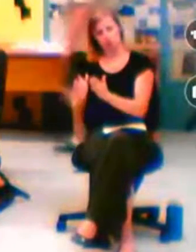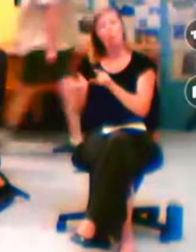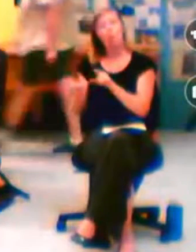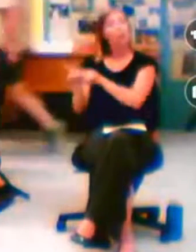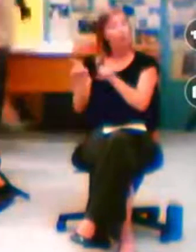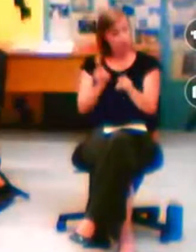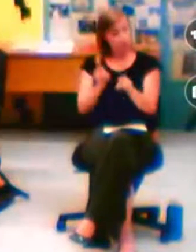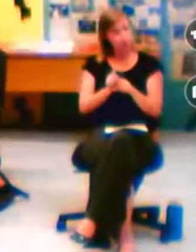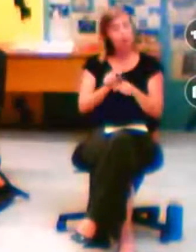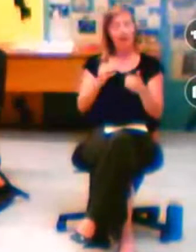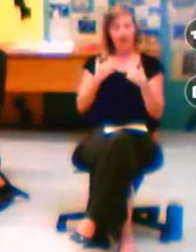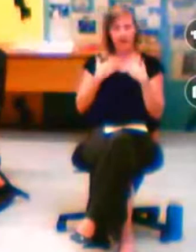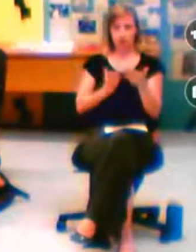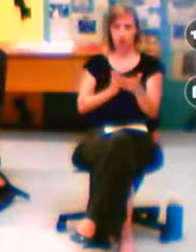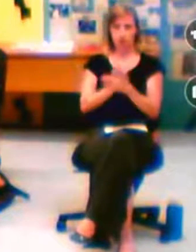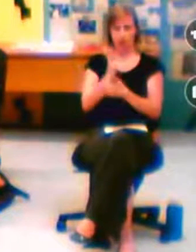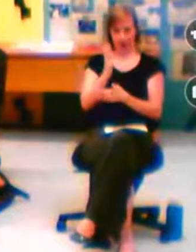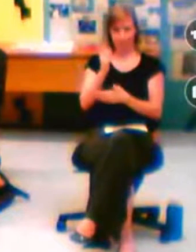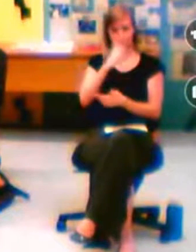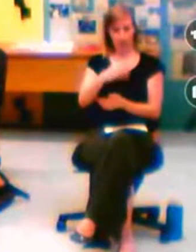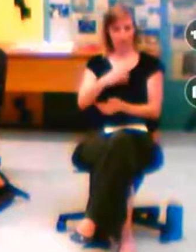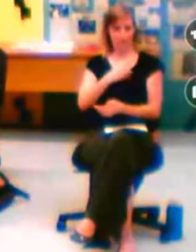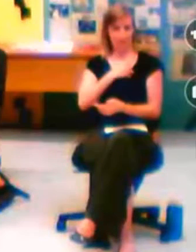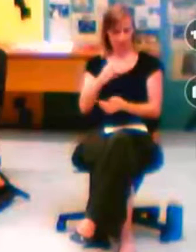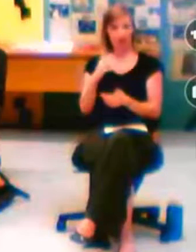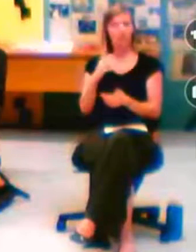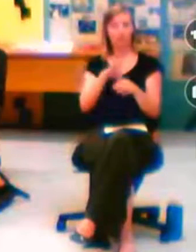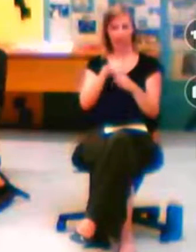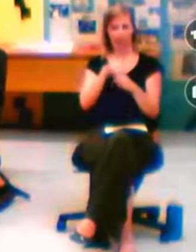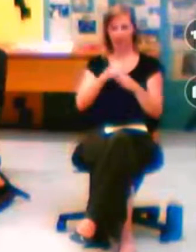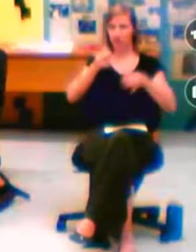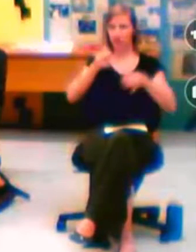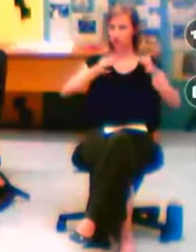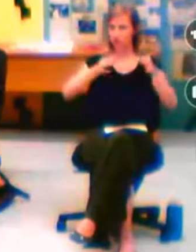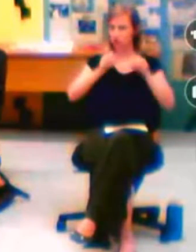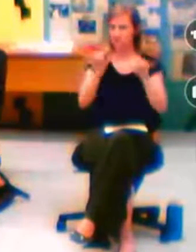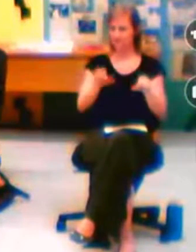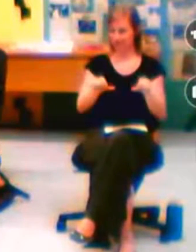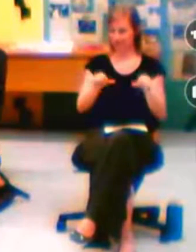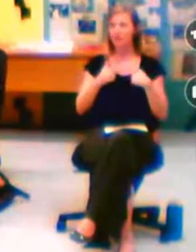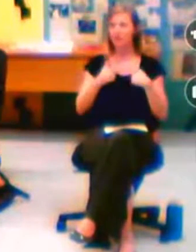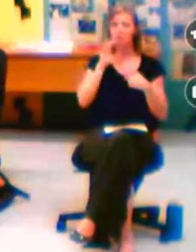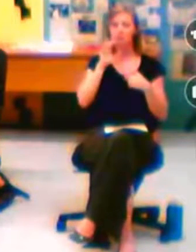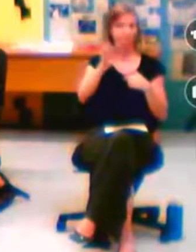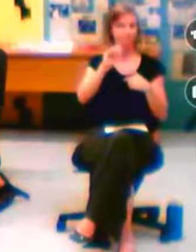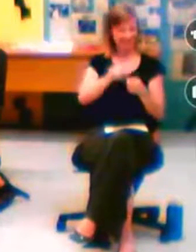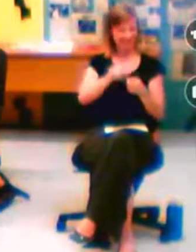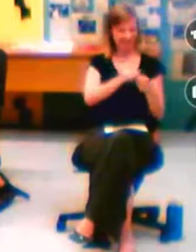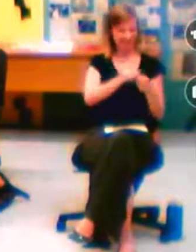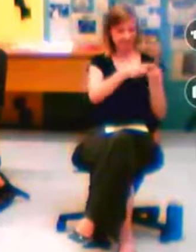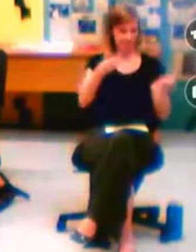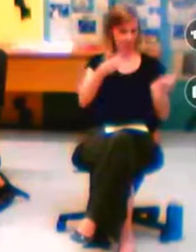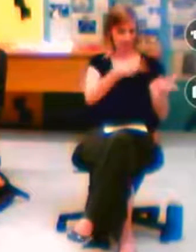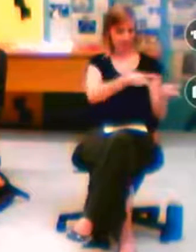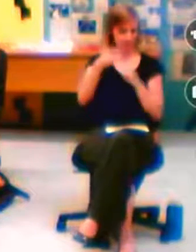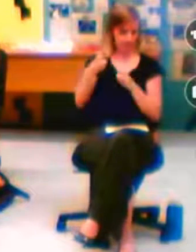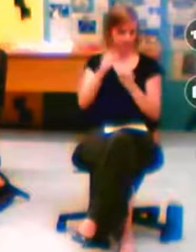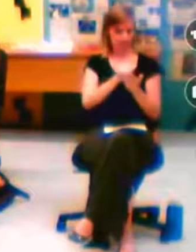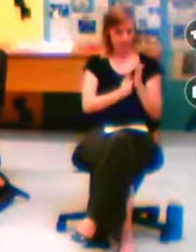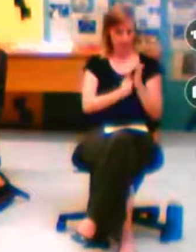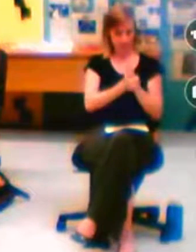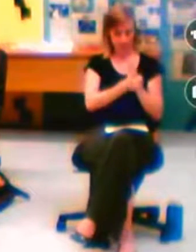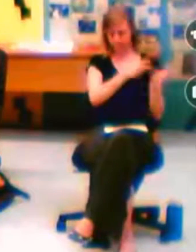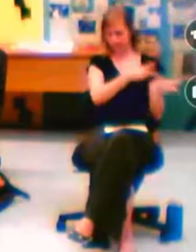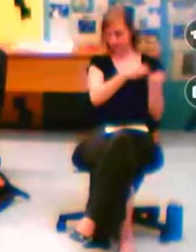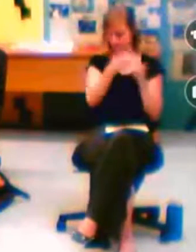ombudsman offices, one for beneficiaries and one for providers. It also is written to ensure that all Coloradans are